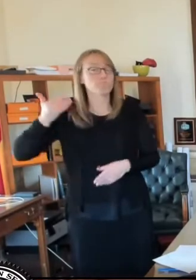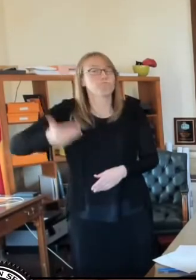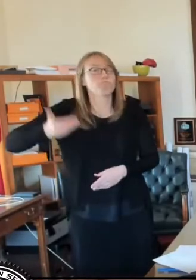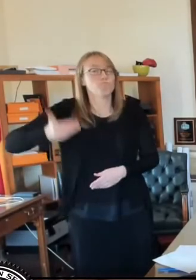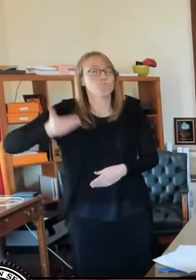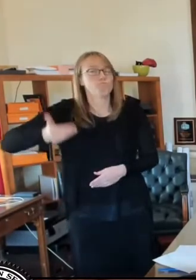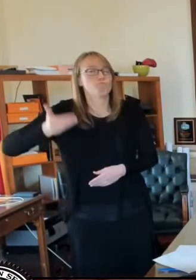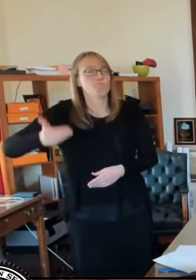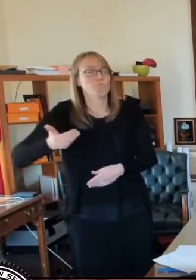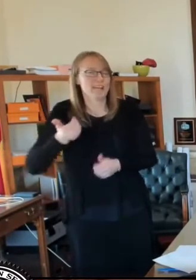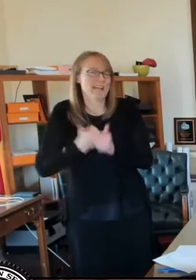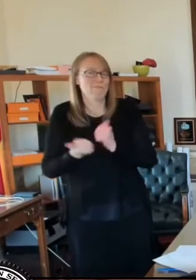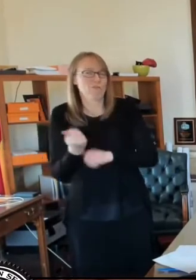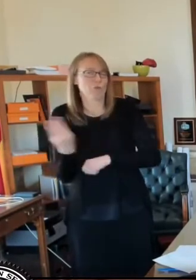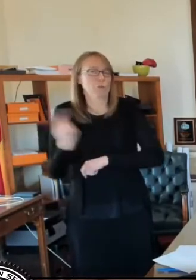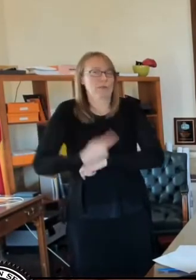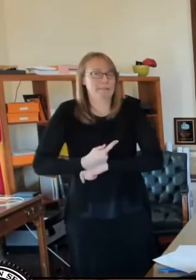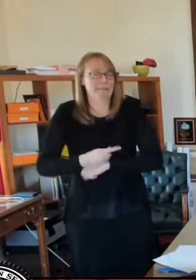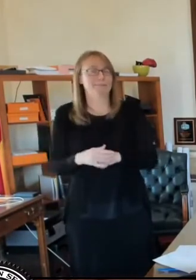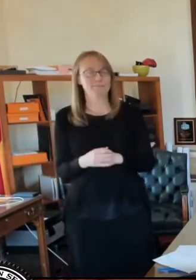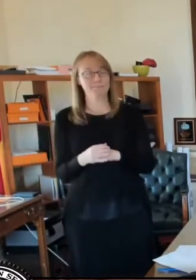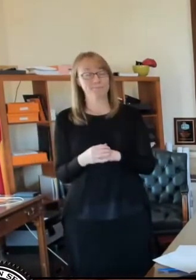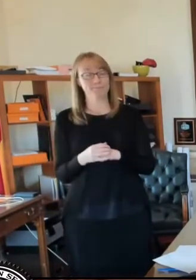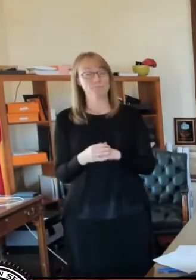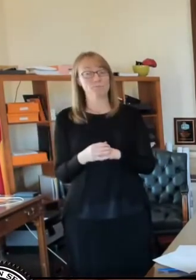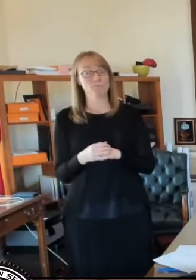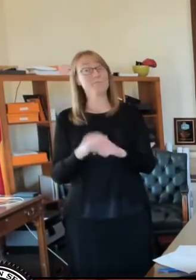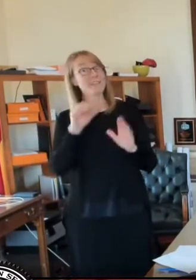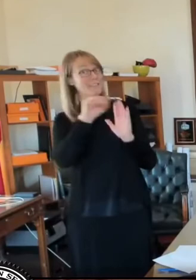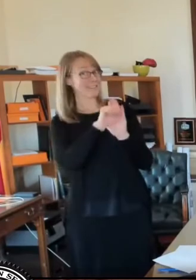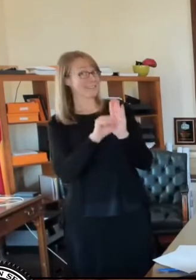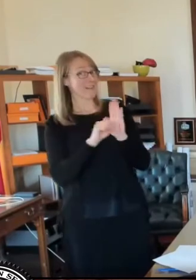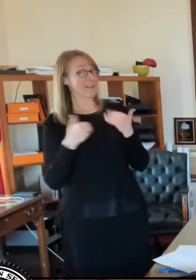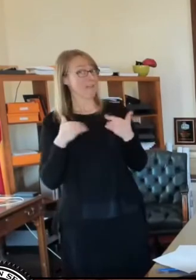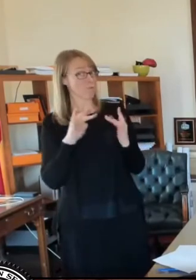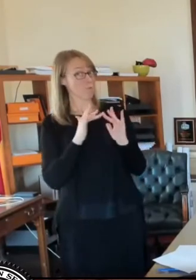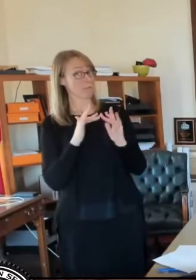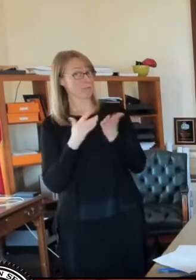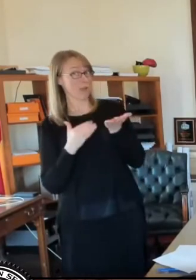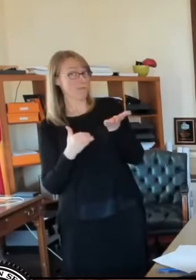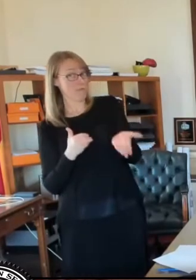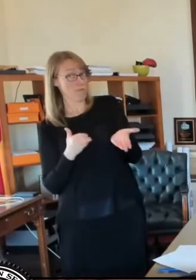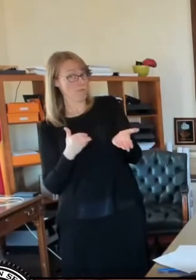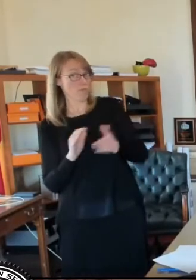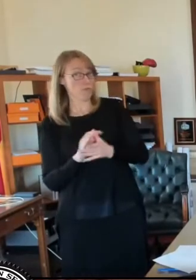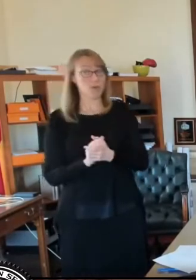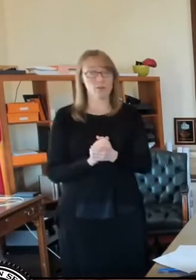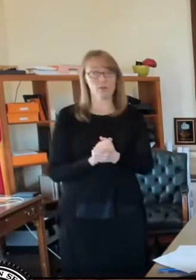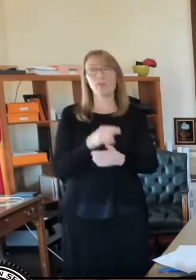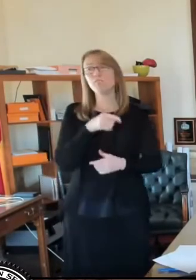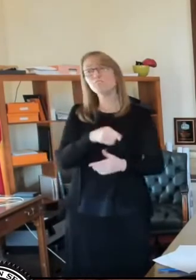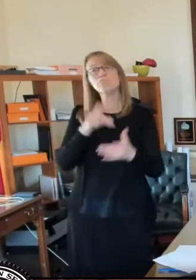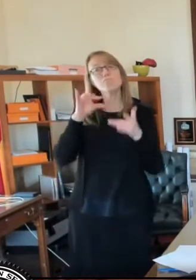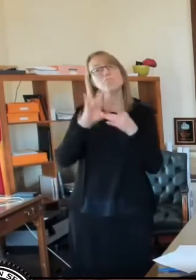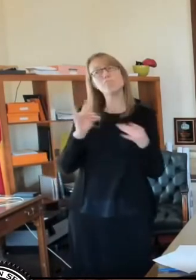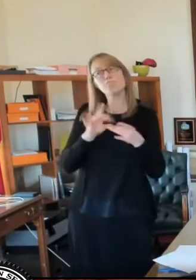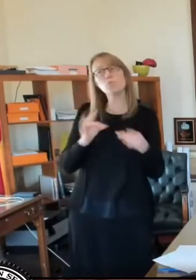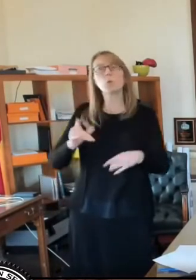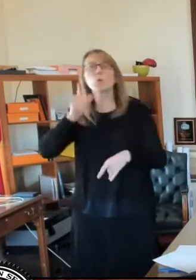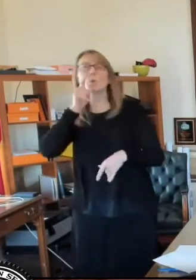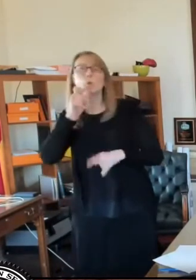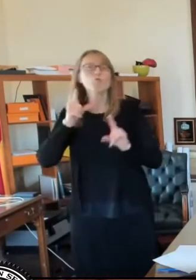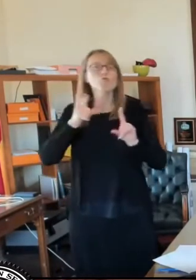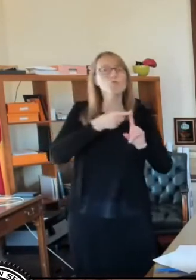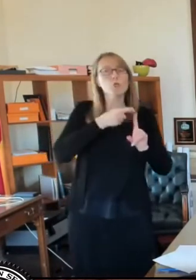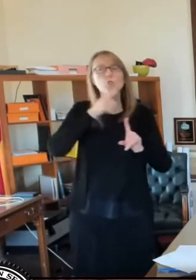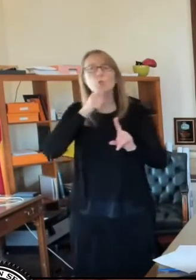that talks, it's in general terms, and you've probably heard this on the news already, about, well, who gets the vaccine